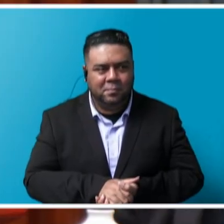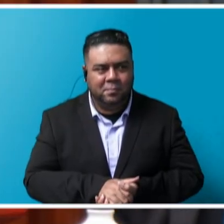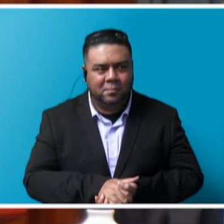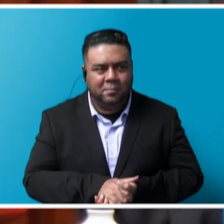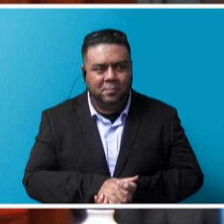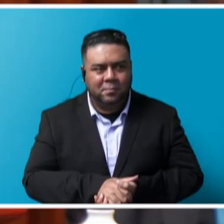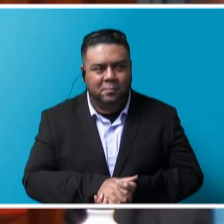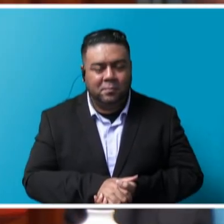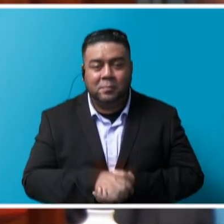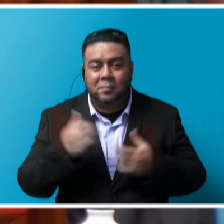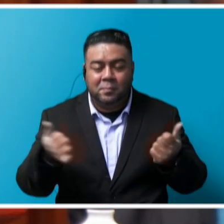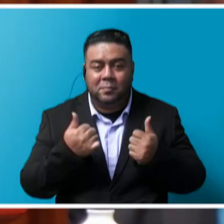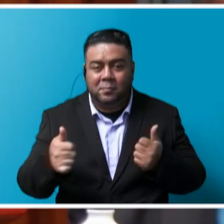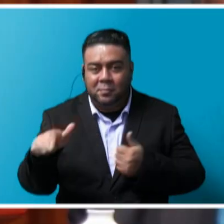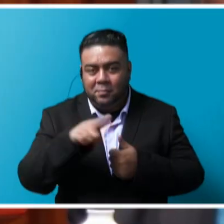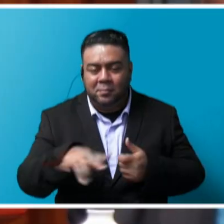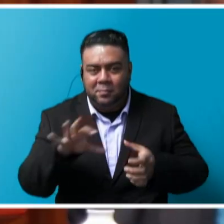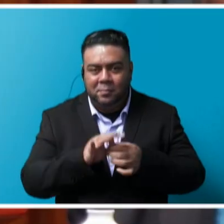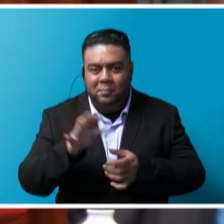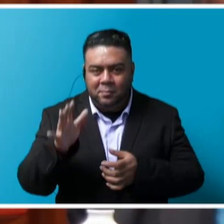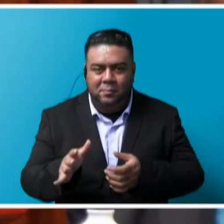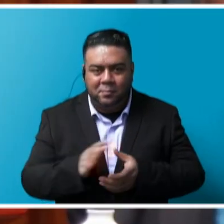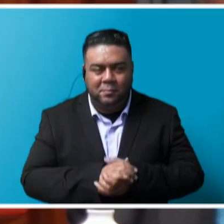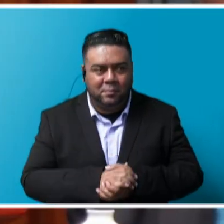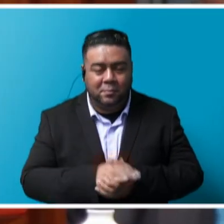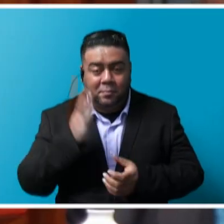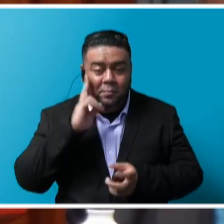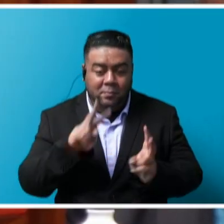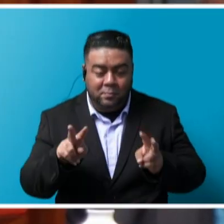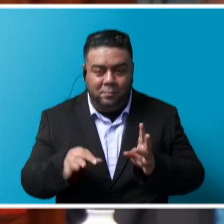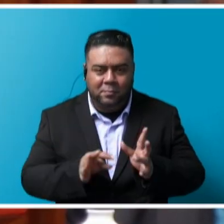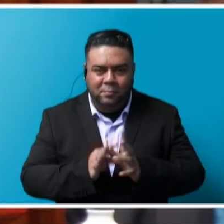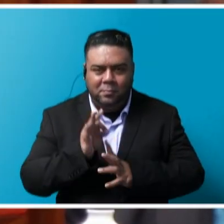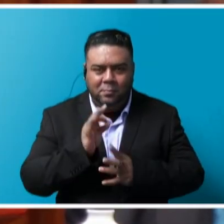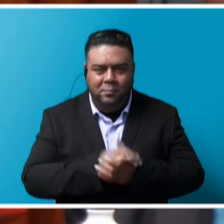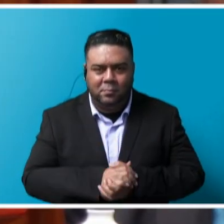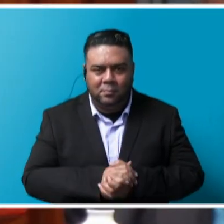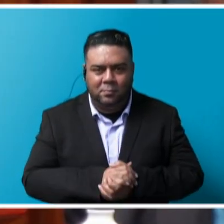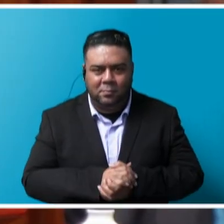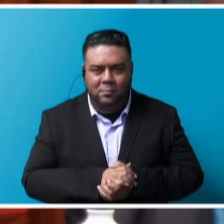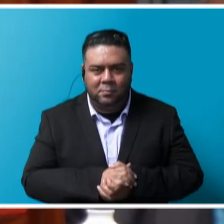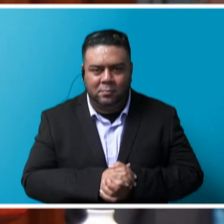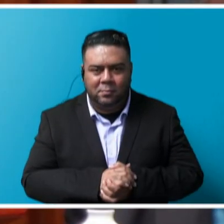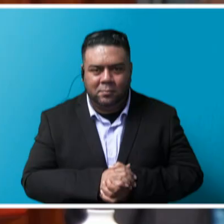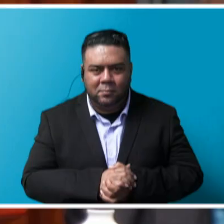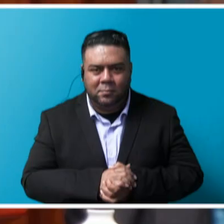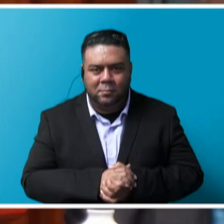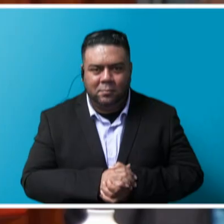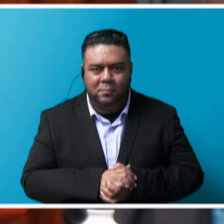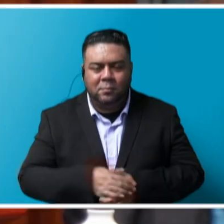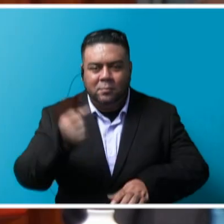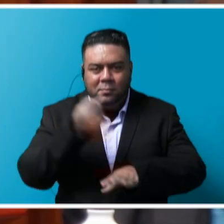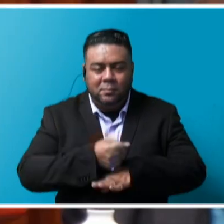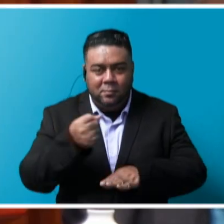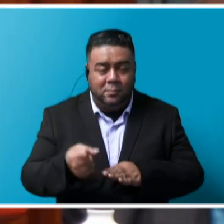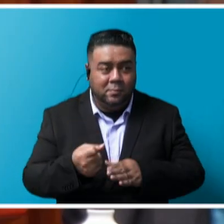many landowners have watched development occur elsewhere while receiving limited benefit from the economic value of their own land. This government believes that those